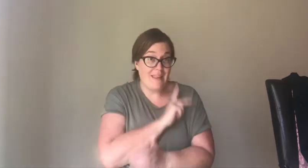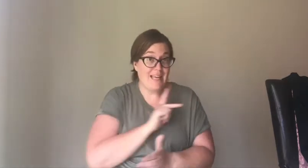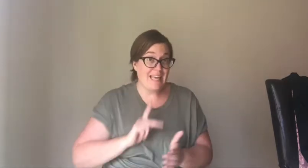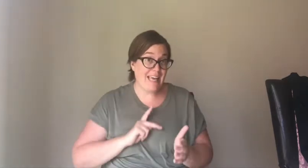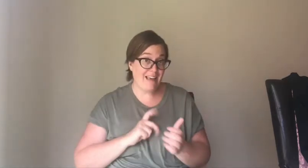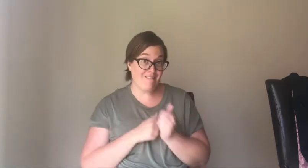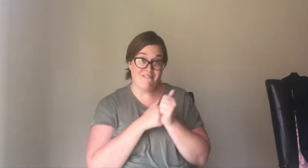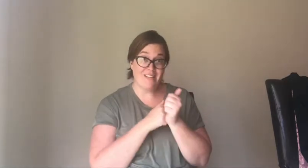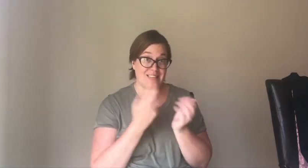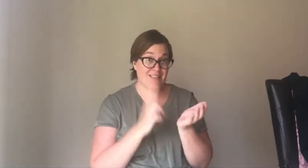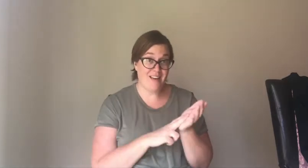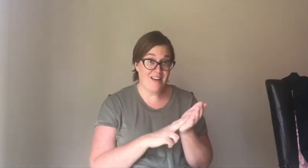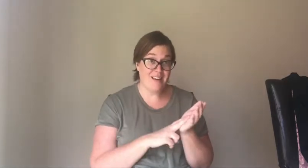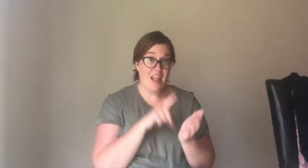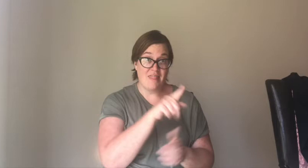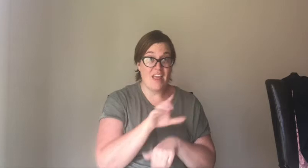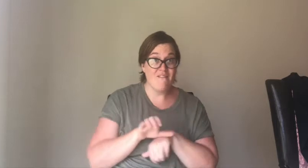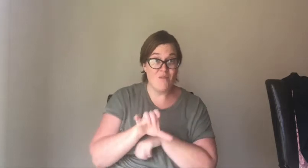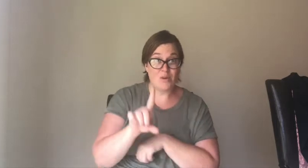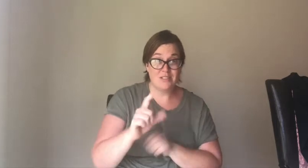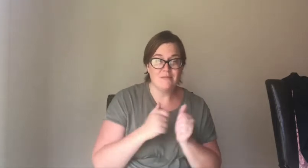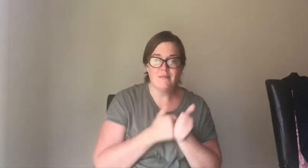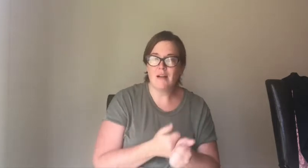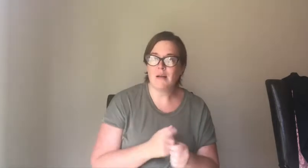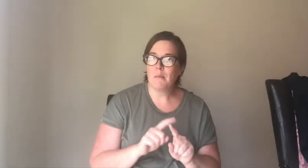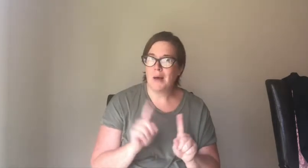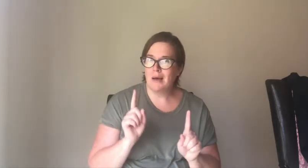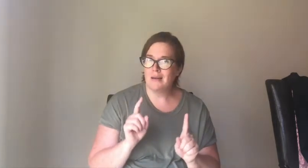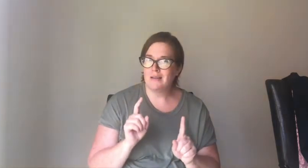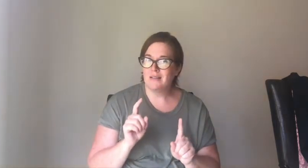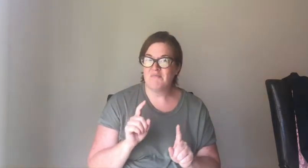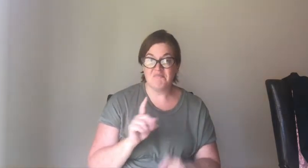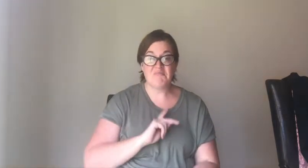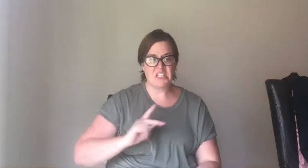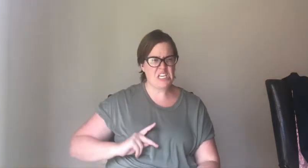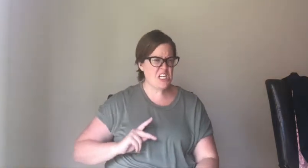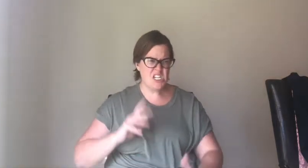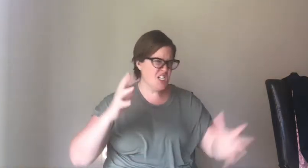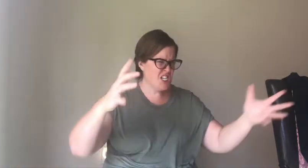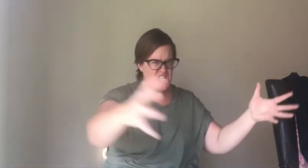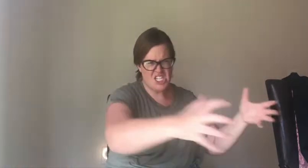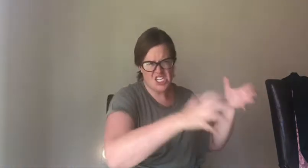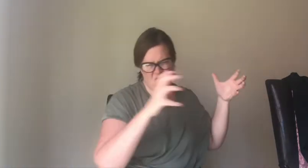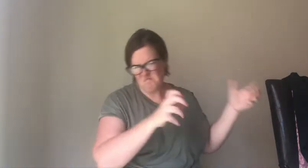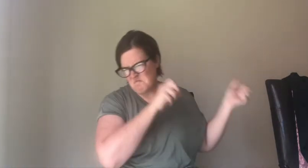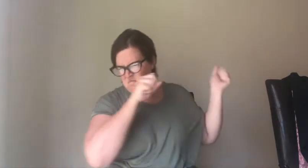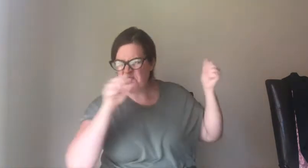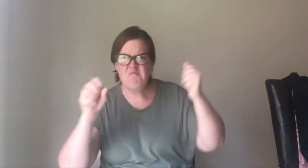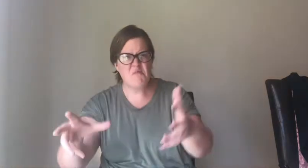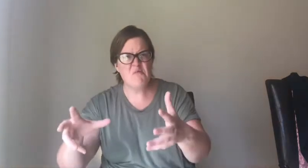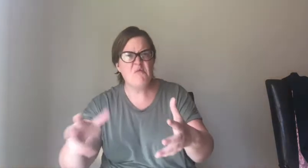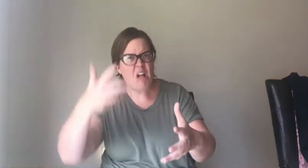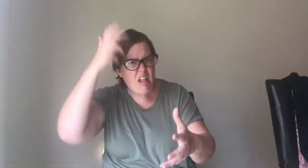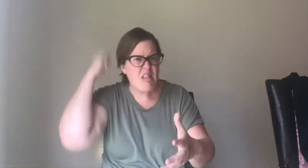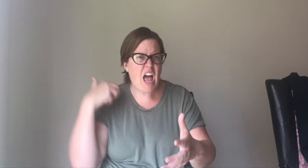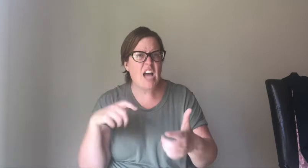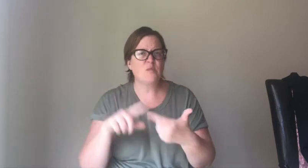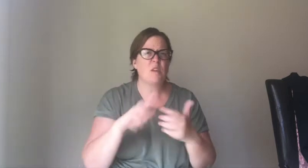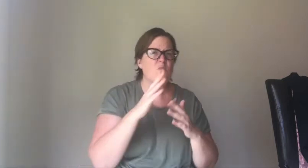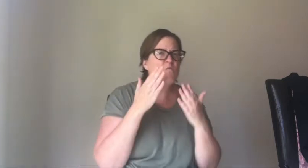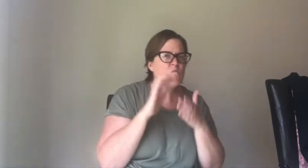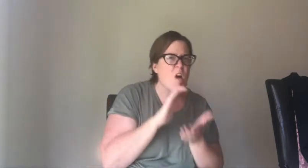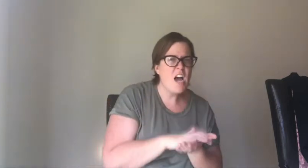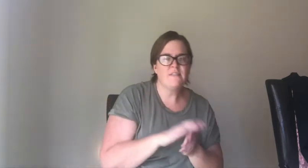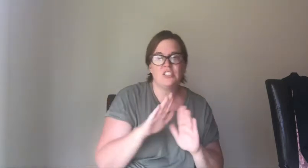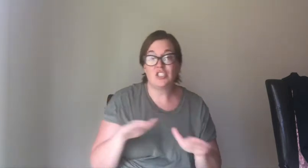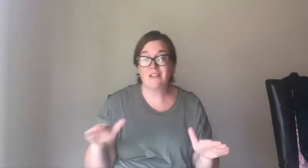their wives and their children do? They didn't do anything. They weren't part of this, right? And by the way, what are they